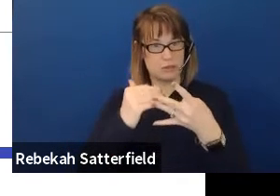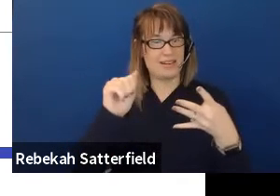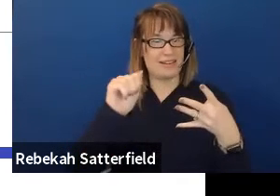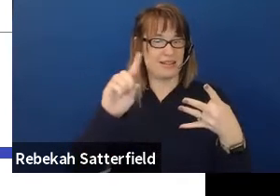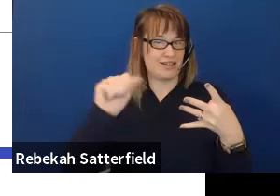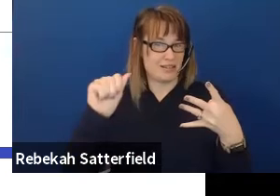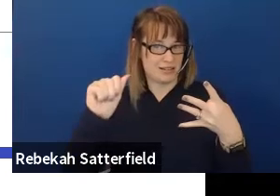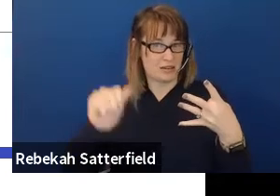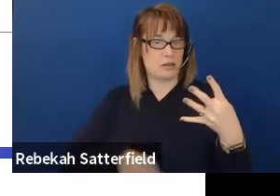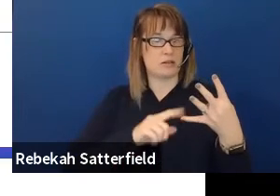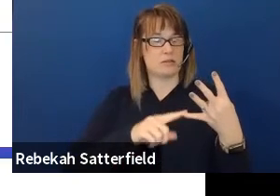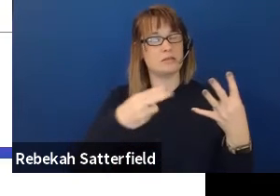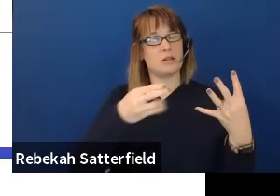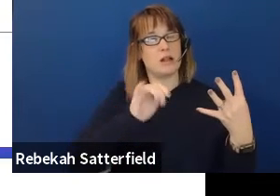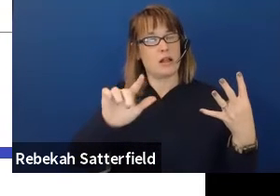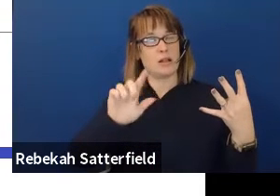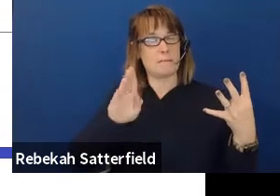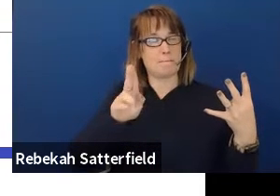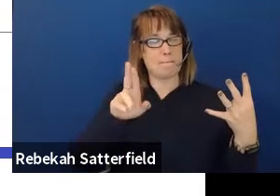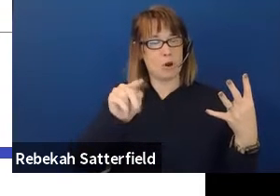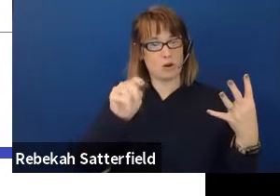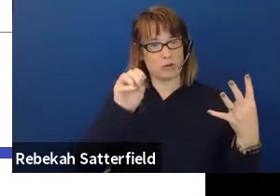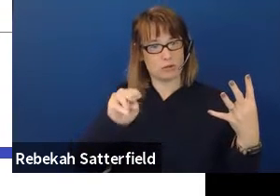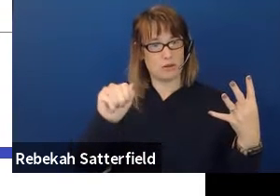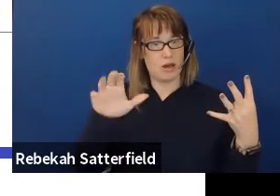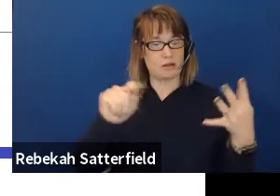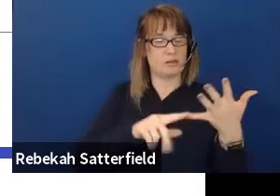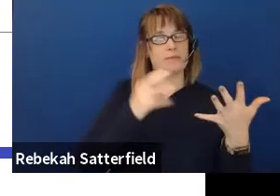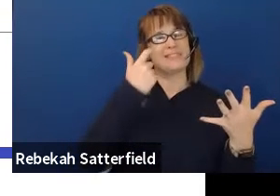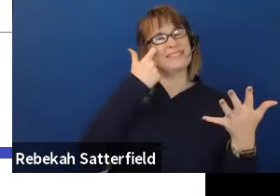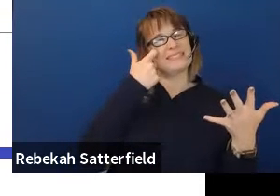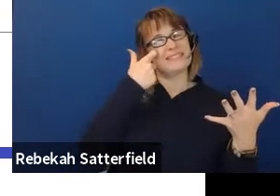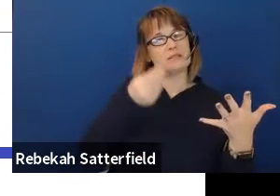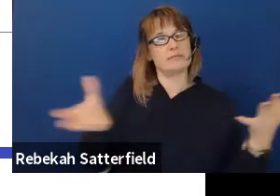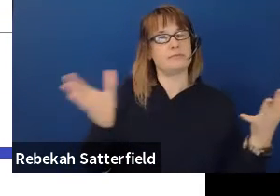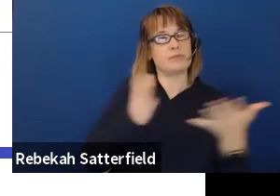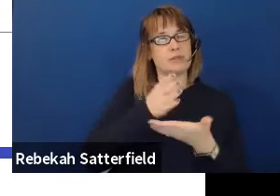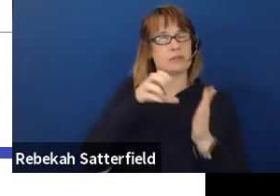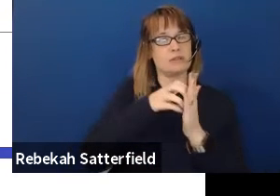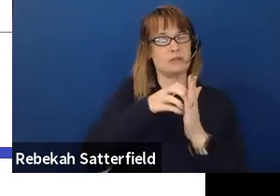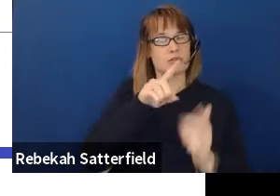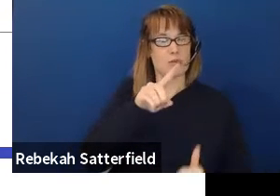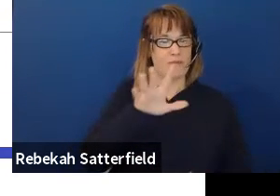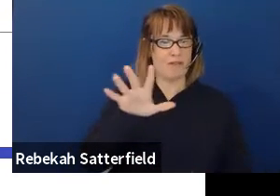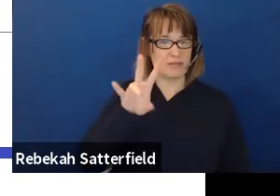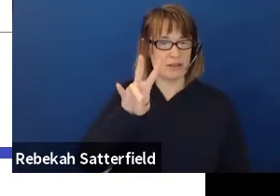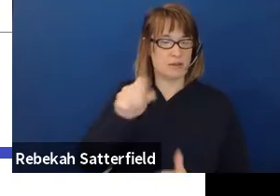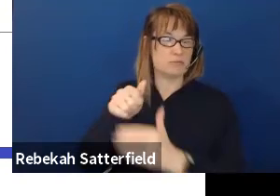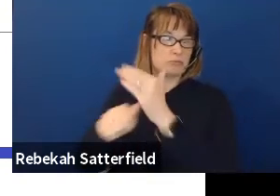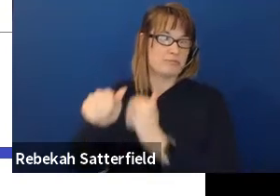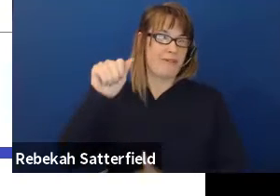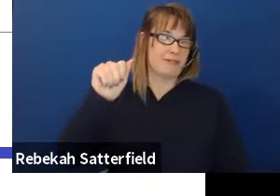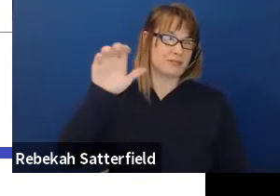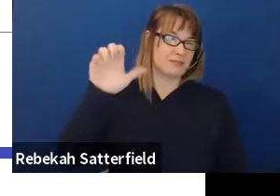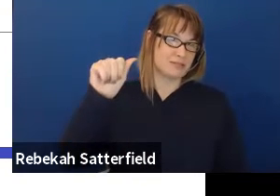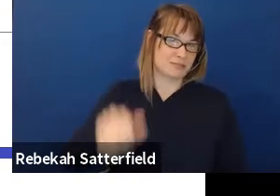Act, the Hill-Burton Act, and most recently, Section 1557 of the Affordable